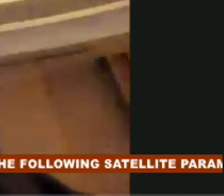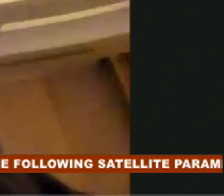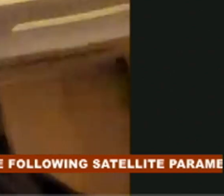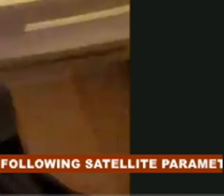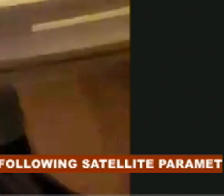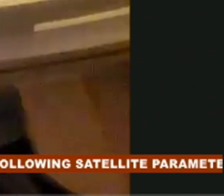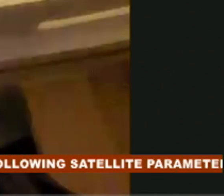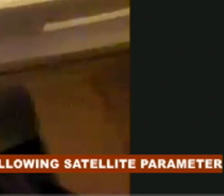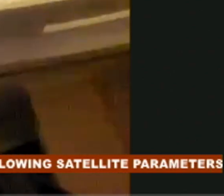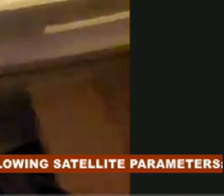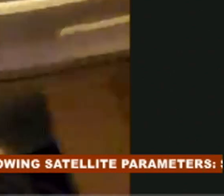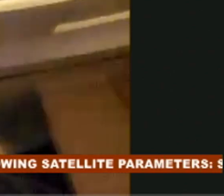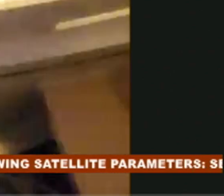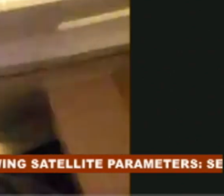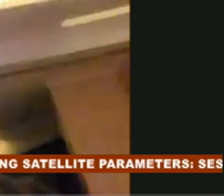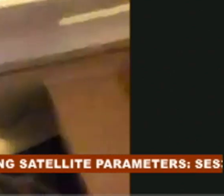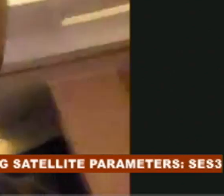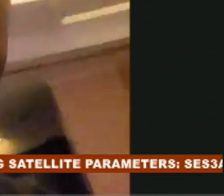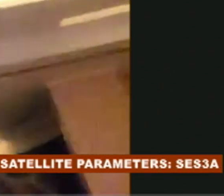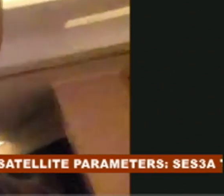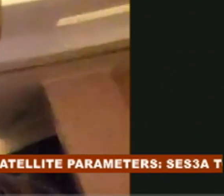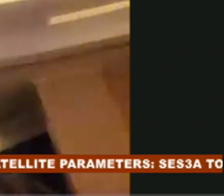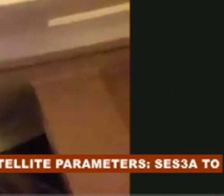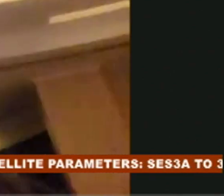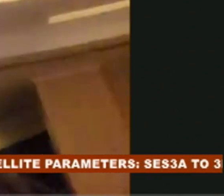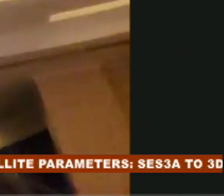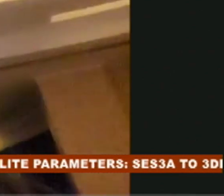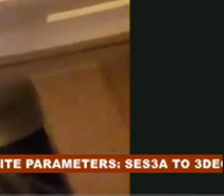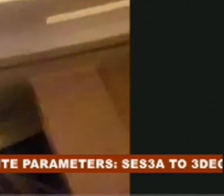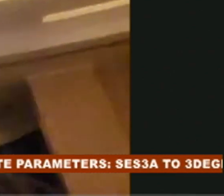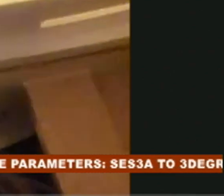out. Airfields, we just got Okay.